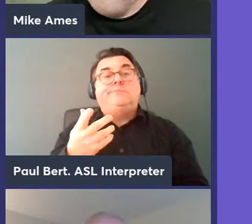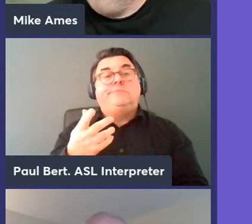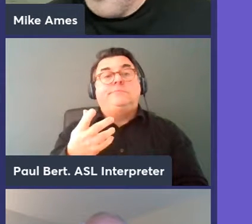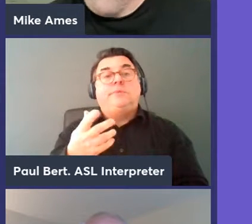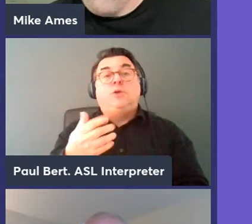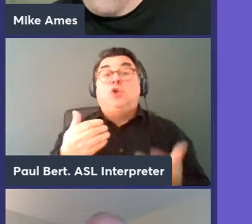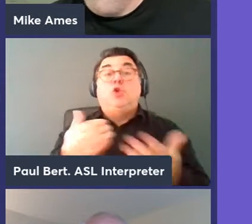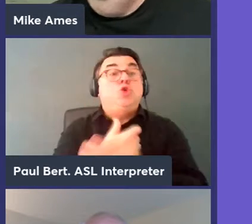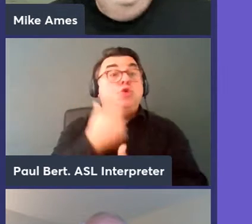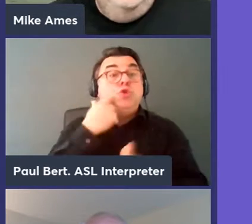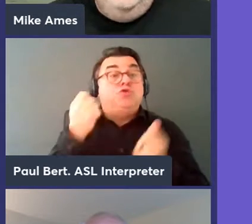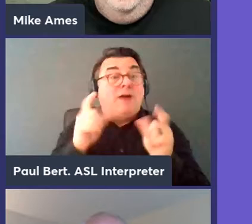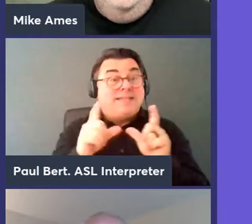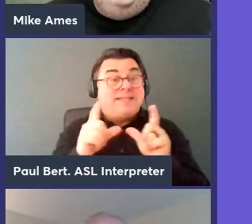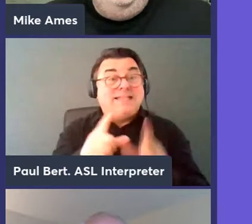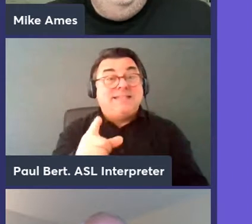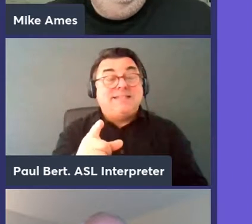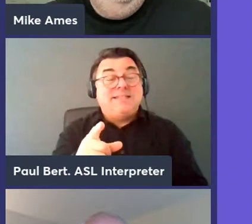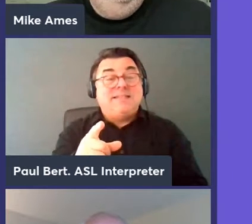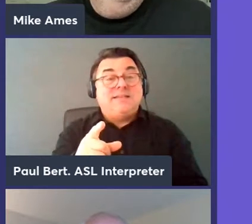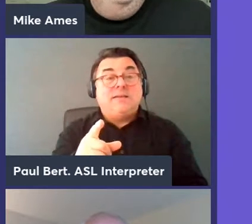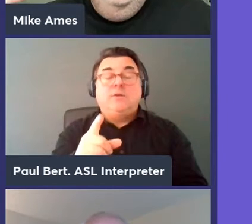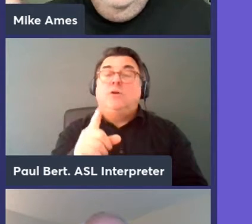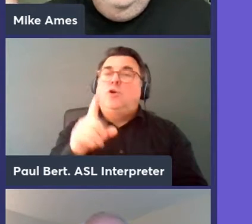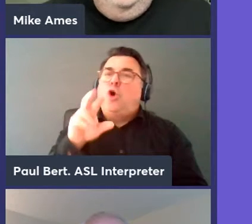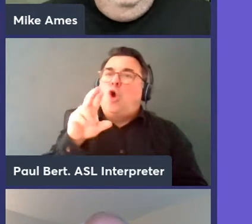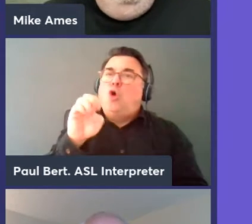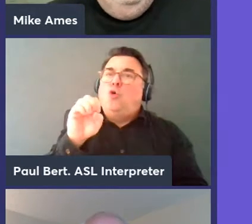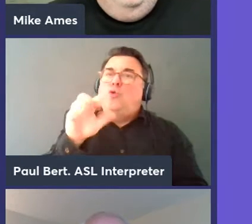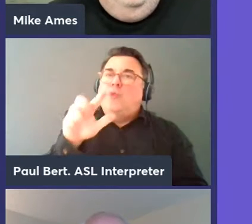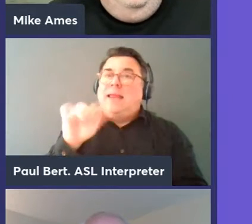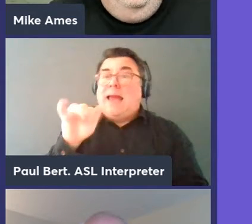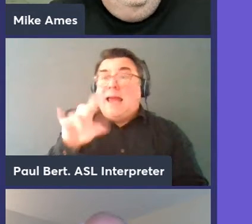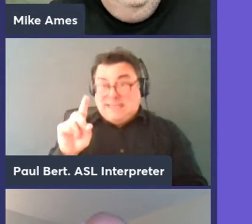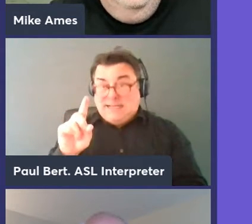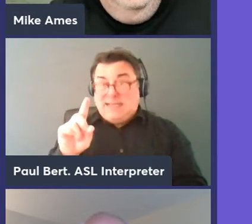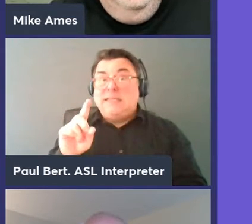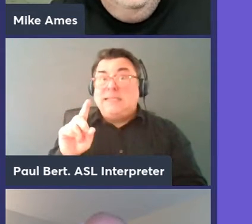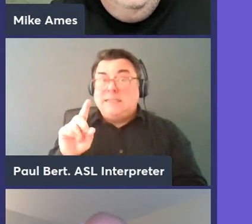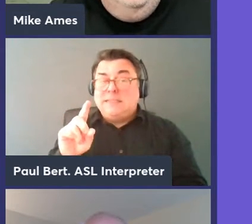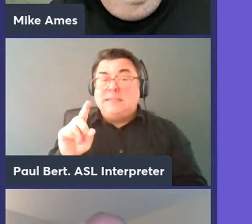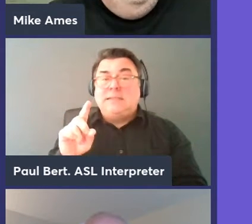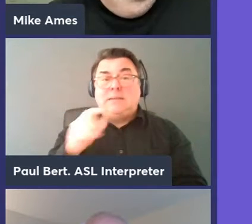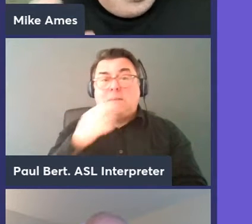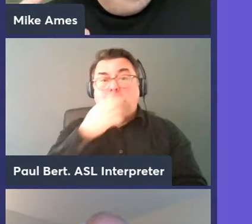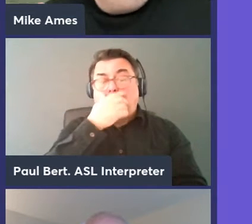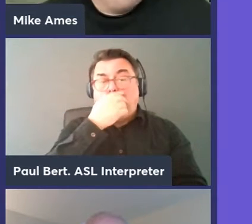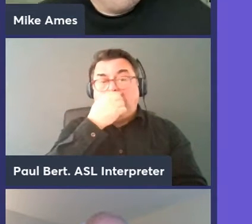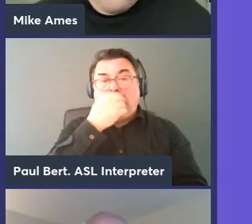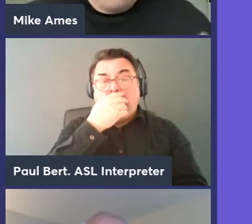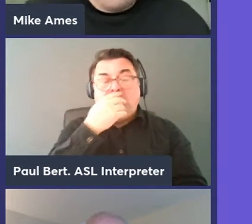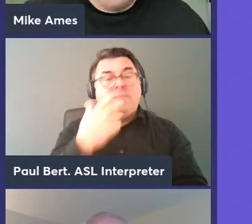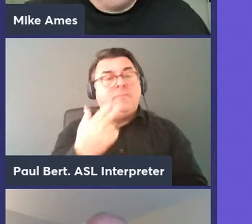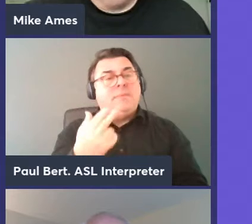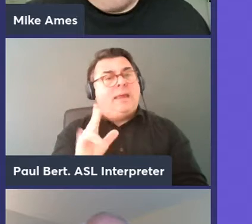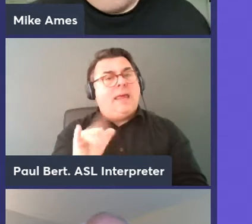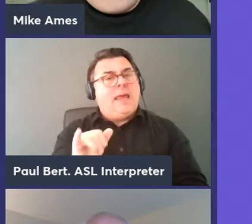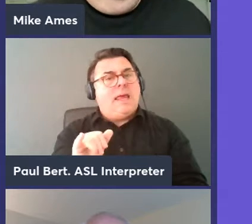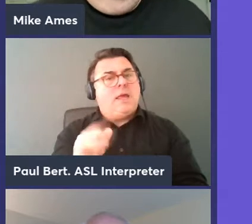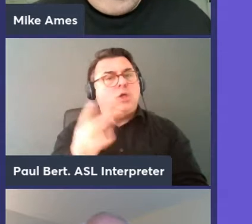new driver's licenses. This is one of those real IDs. Mhm. Um, and you can see, hey,